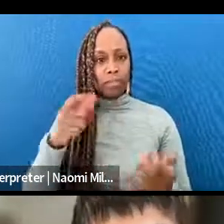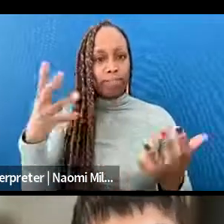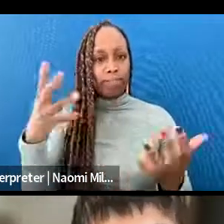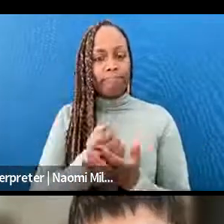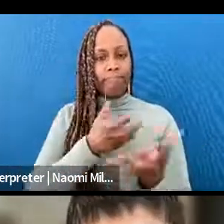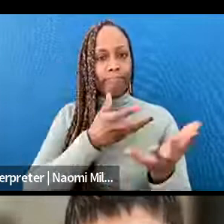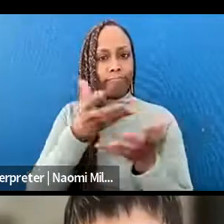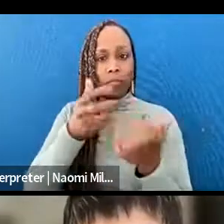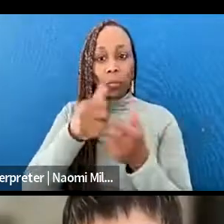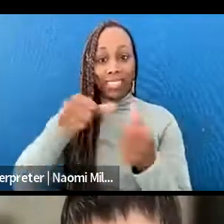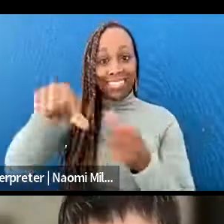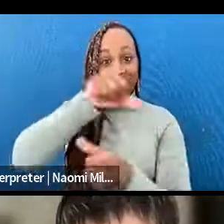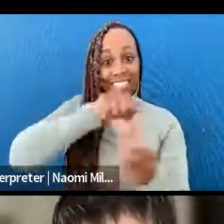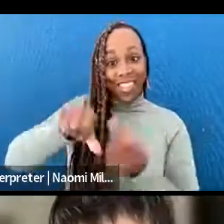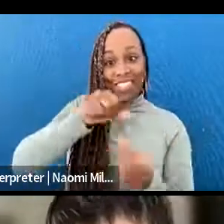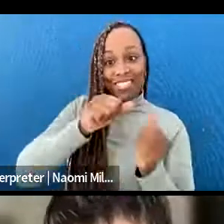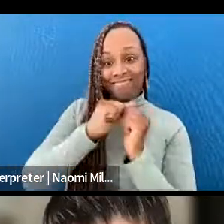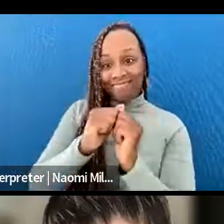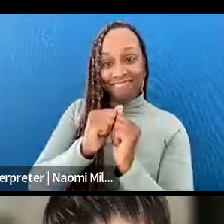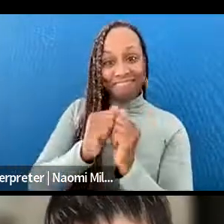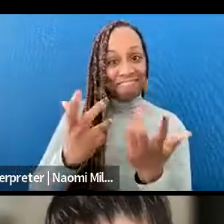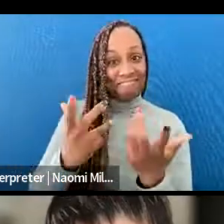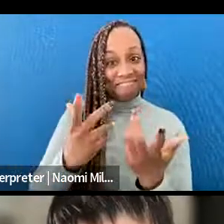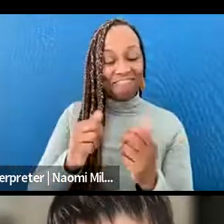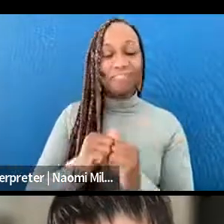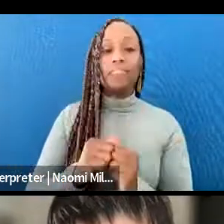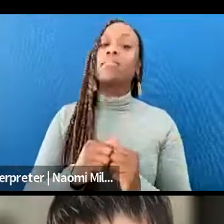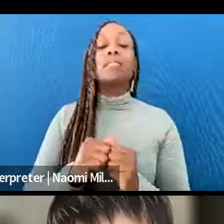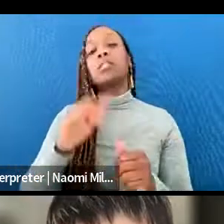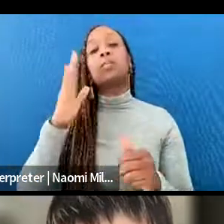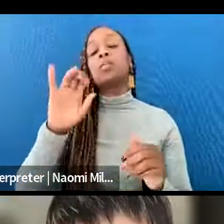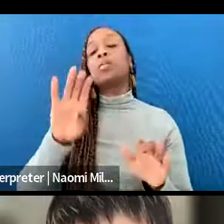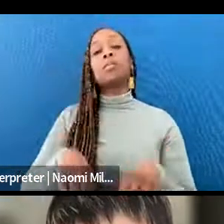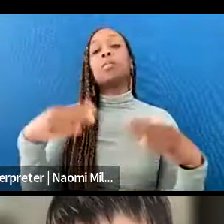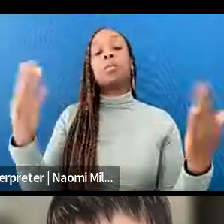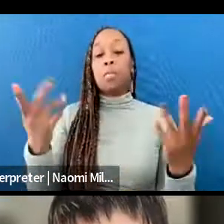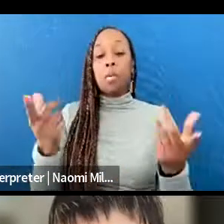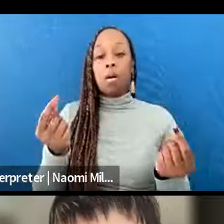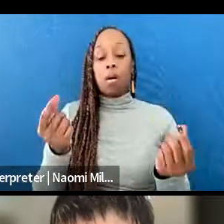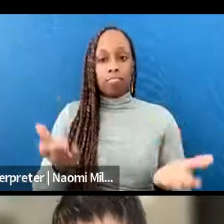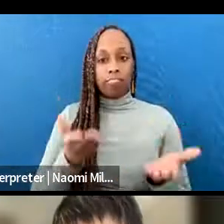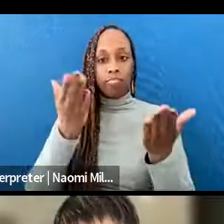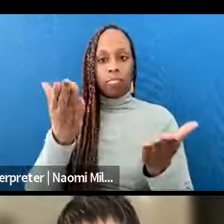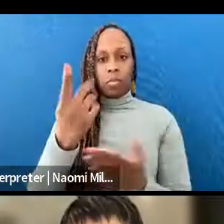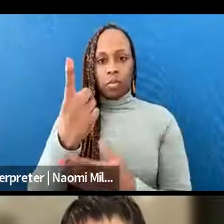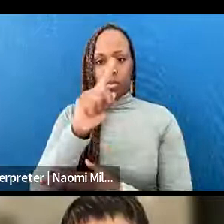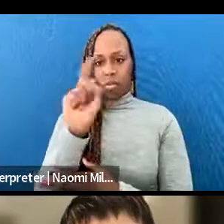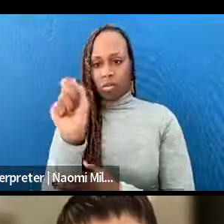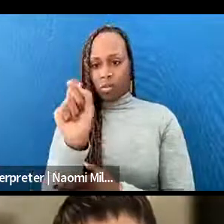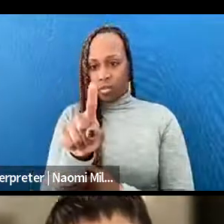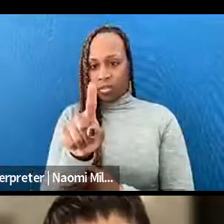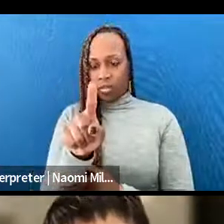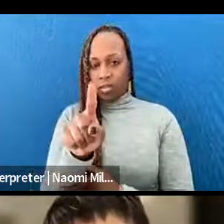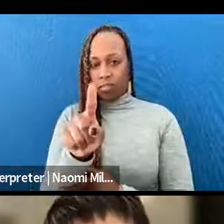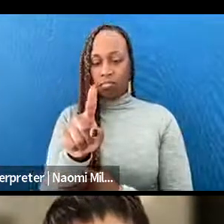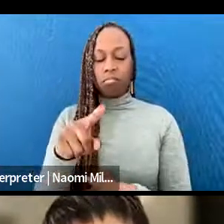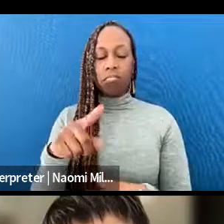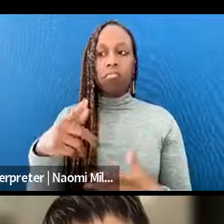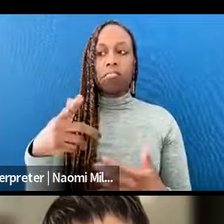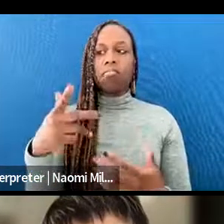one another together. So I wanted to begin by offering one question